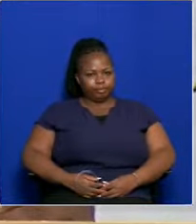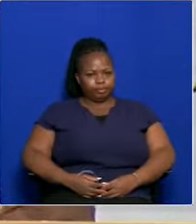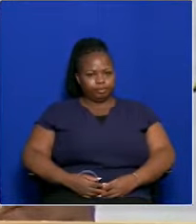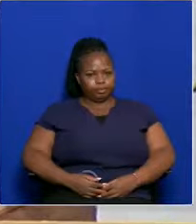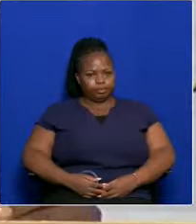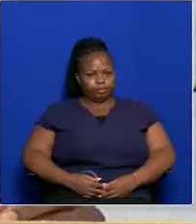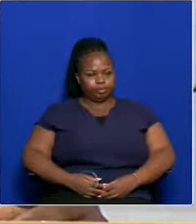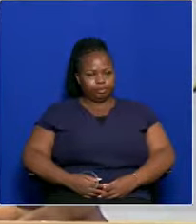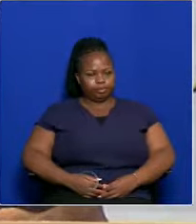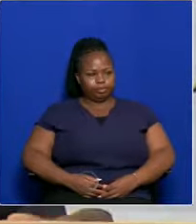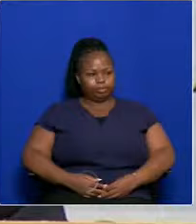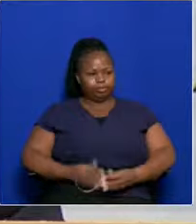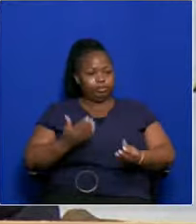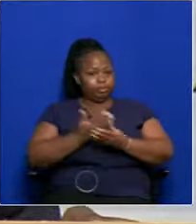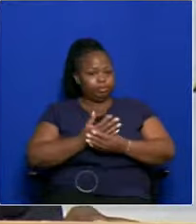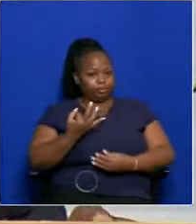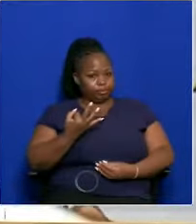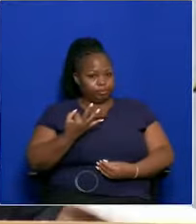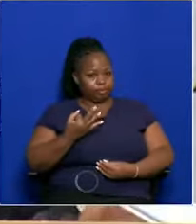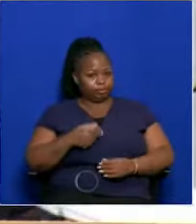File 3, page 33.